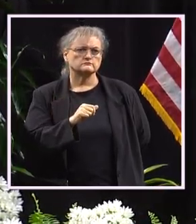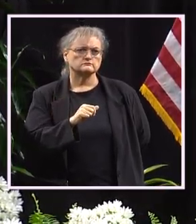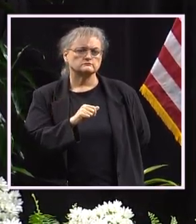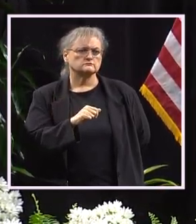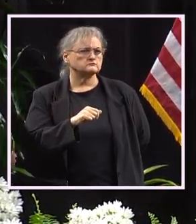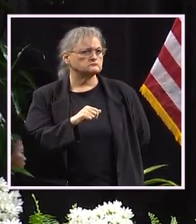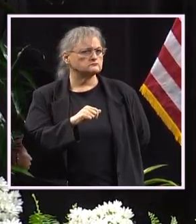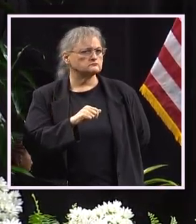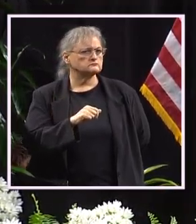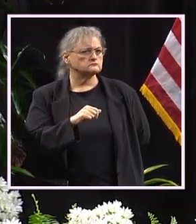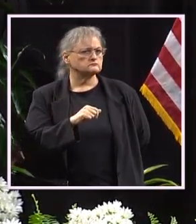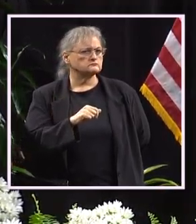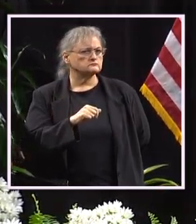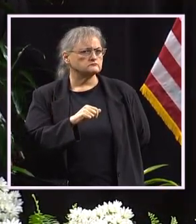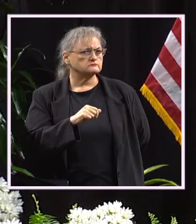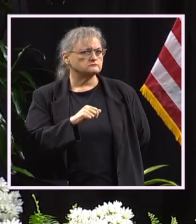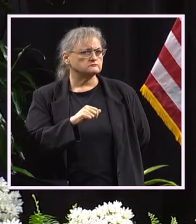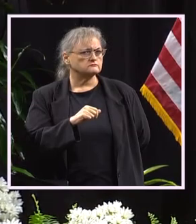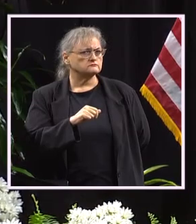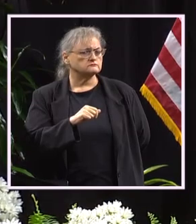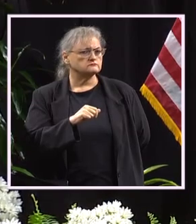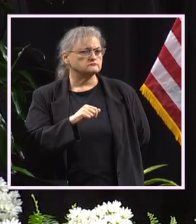Serena G. Solis.